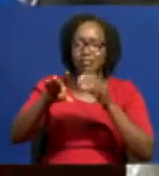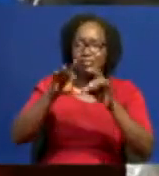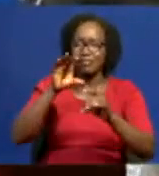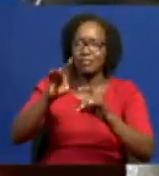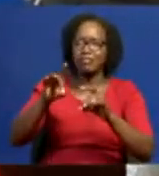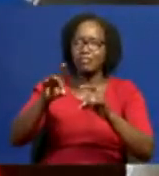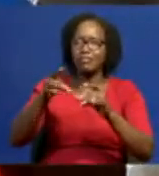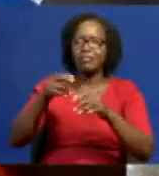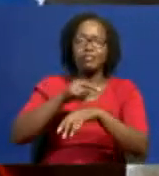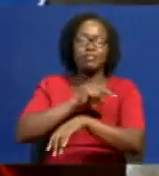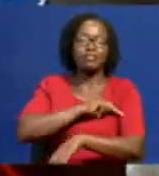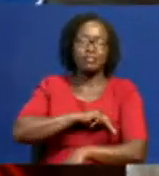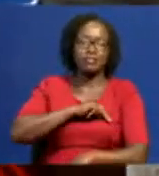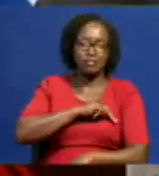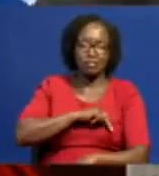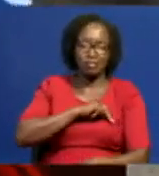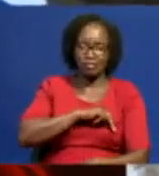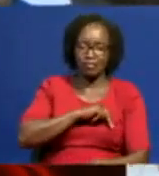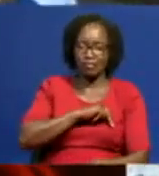and nurture talent.